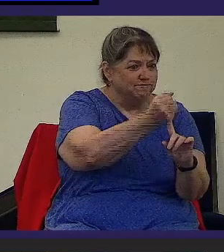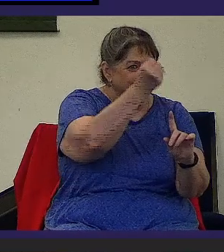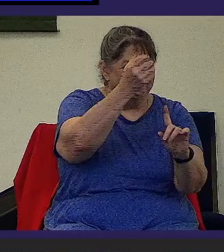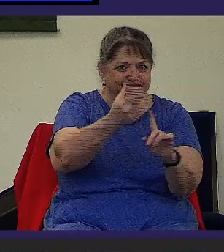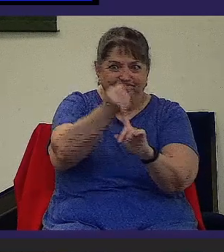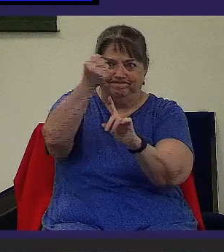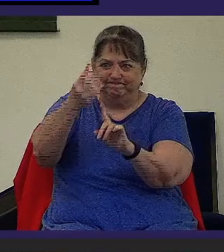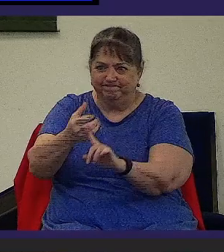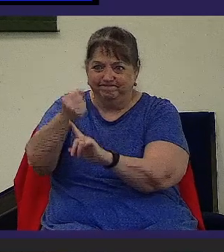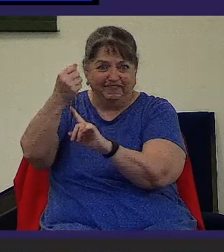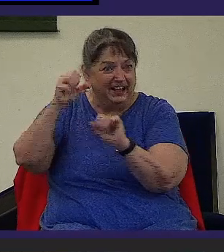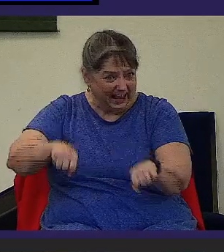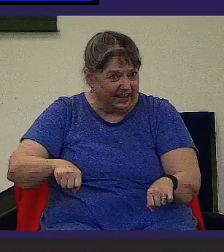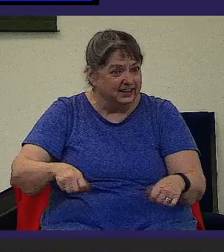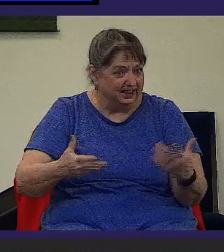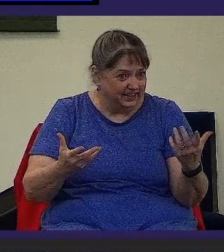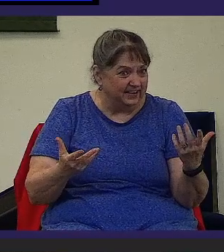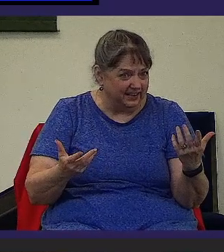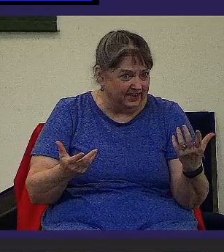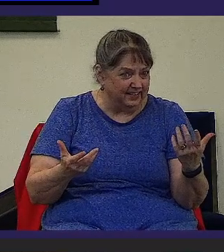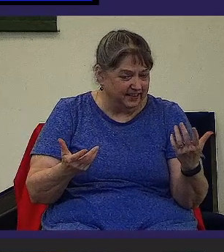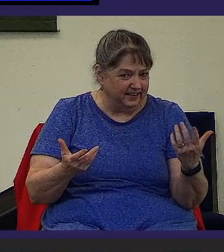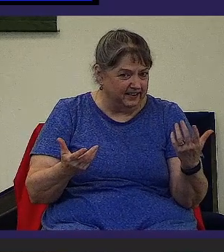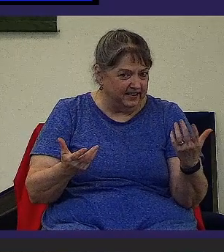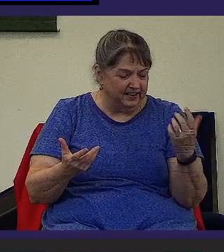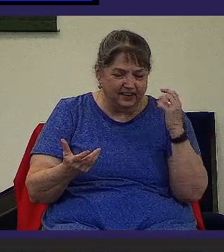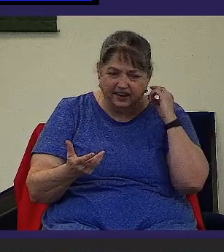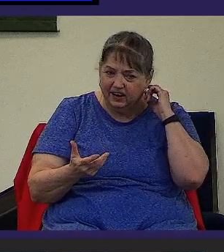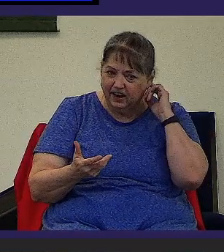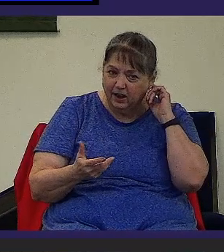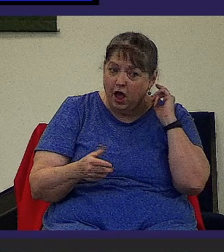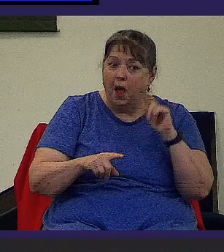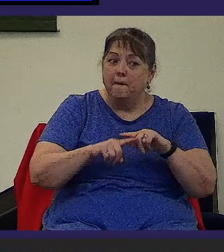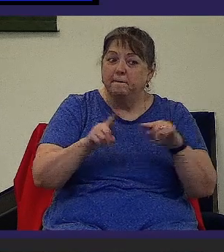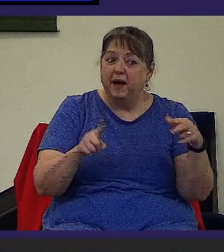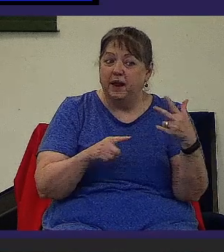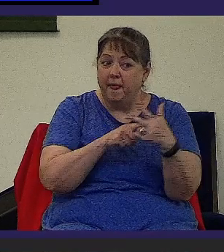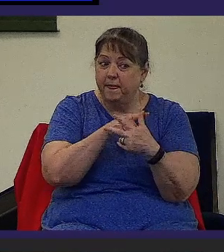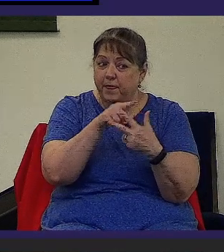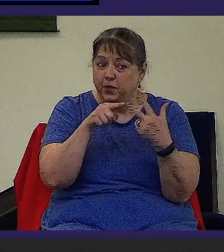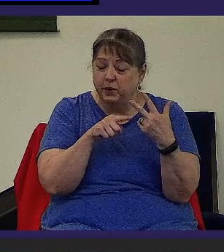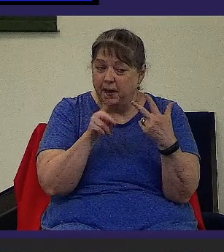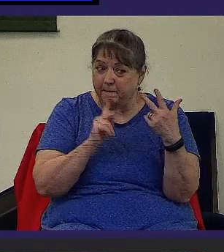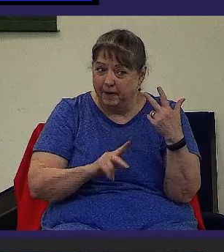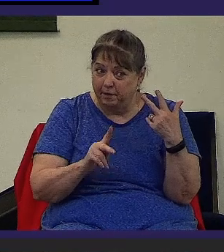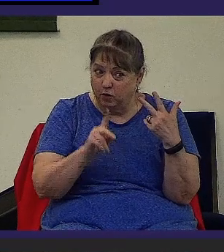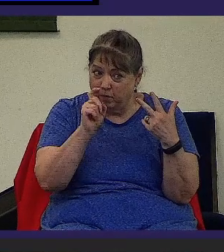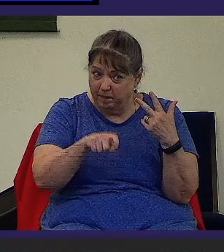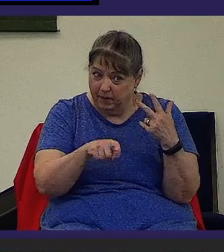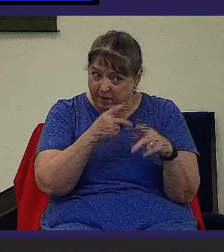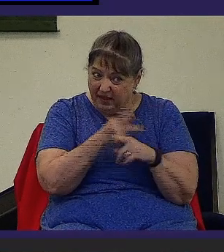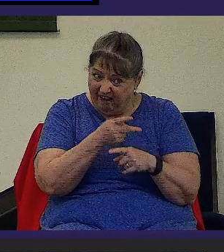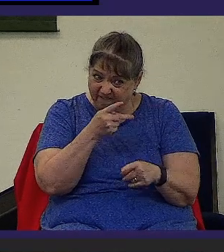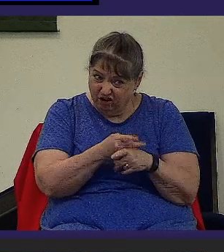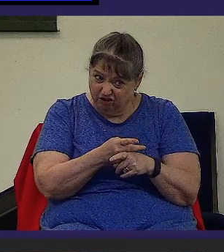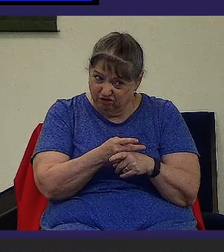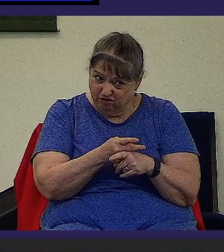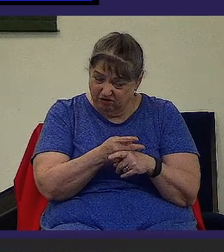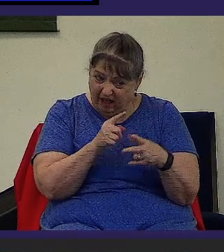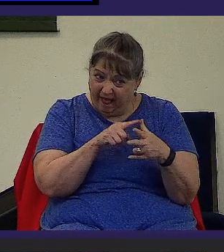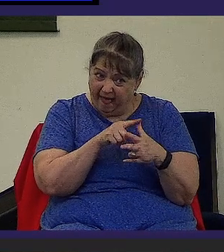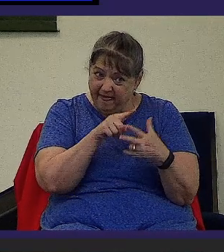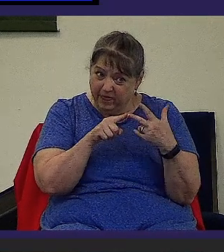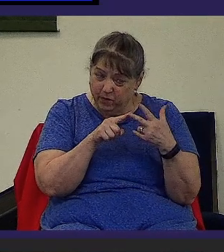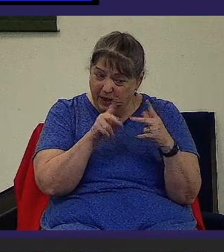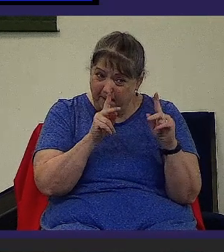life changing goals for the better we can but there are three people that we need to be aware of there are three people